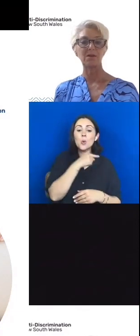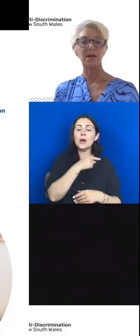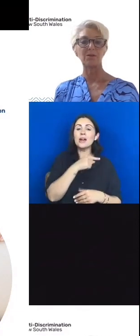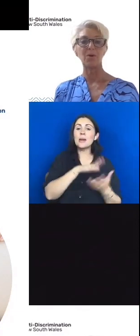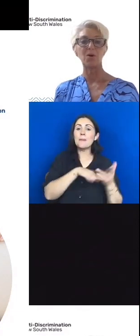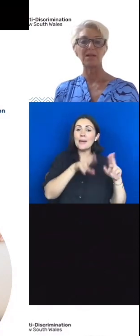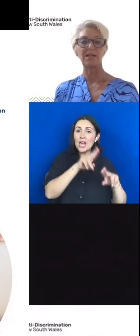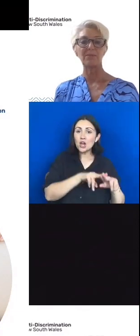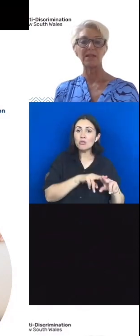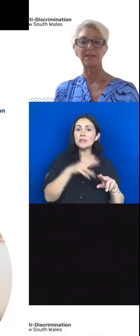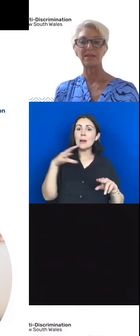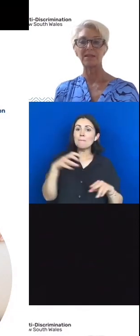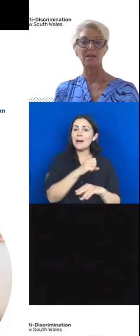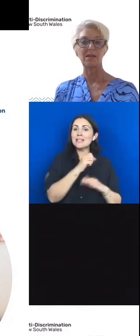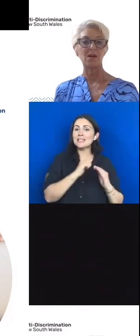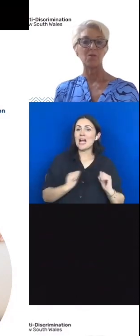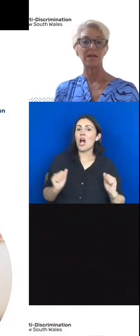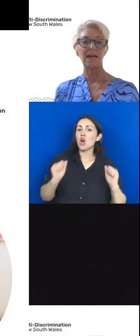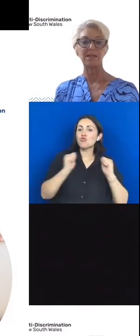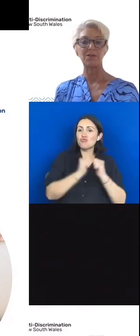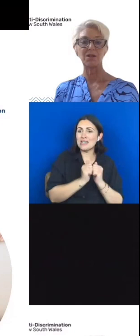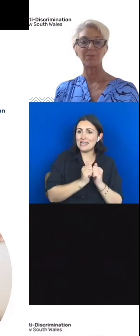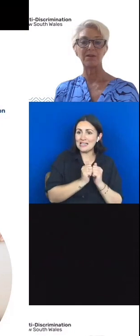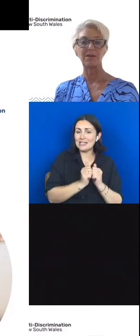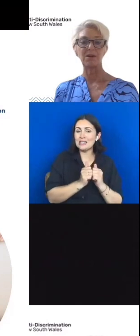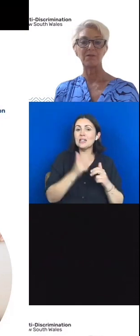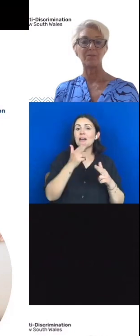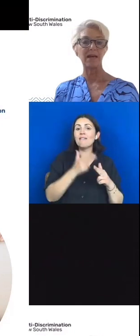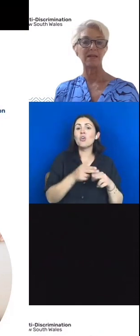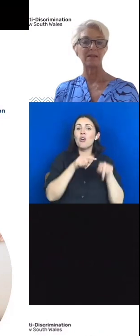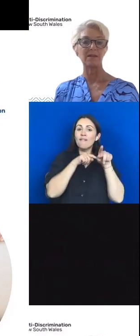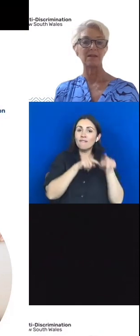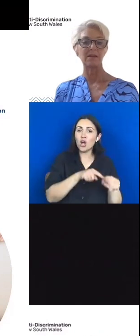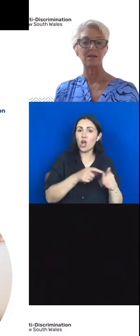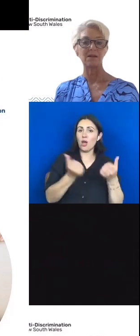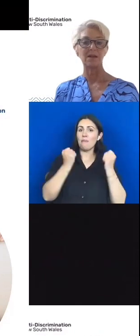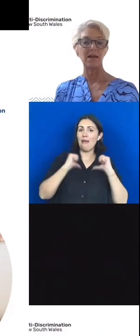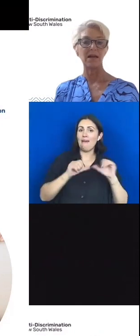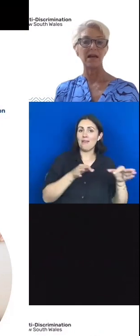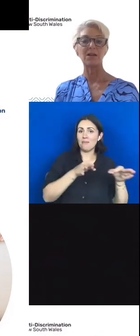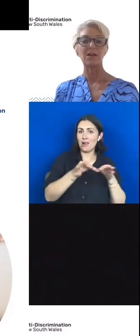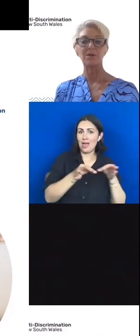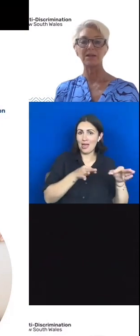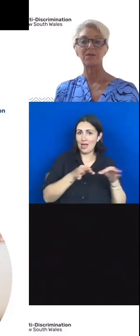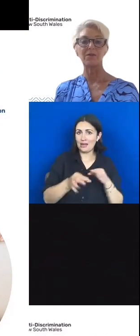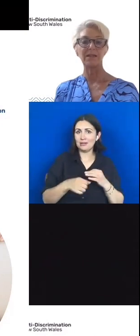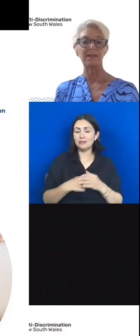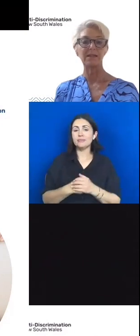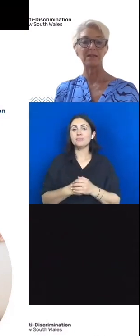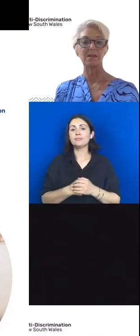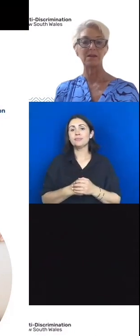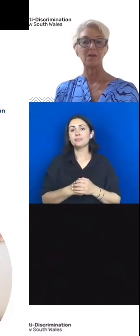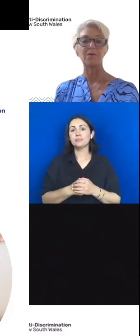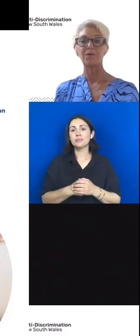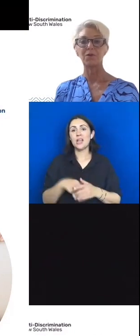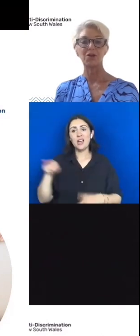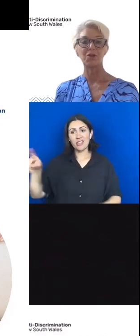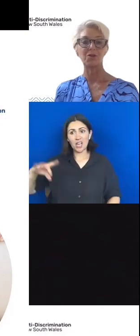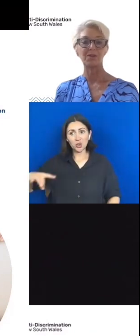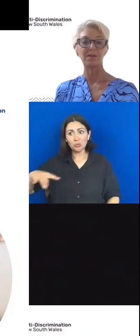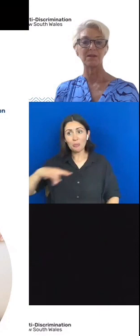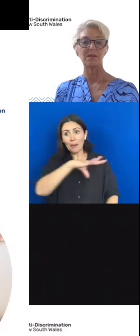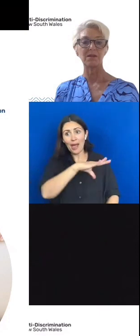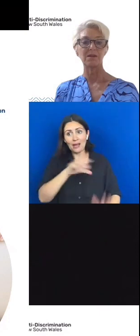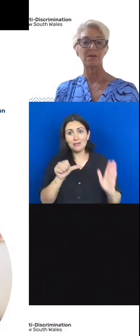reimbursement of out-of-pocket expenses related to the period of the ban, and credit of fees for